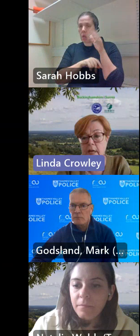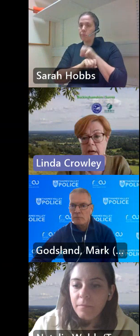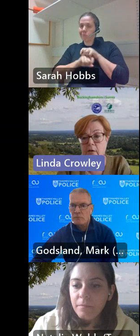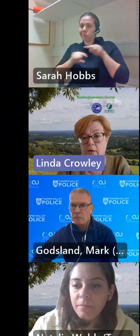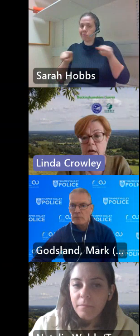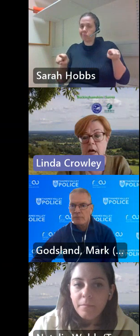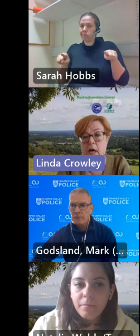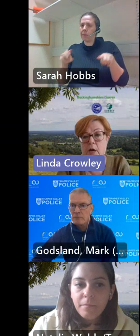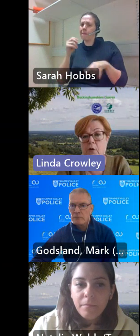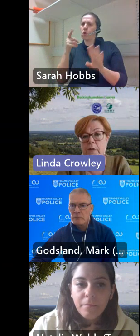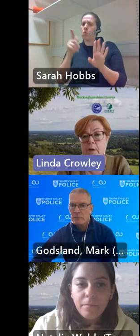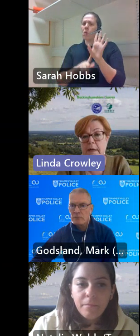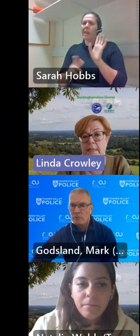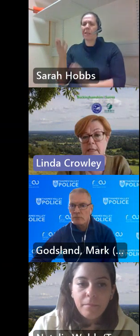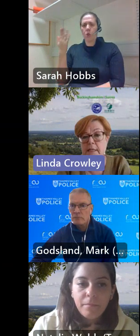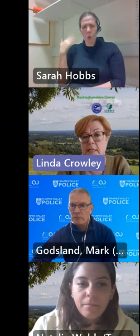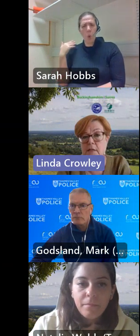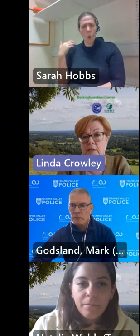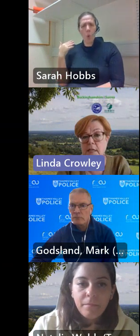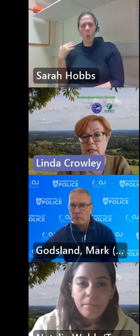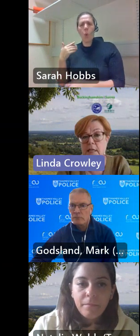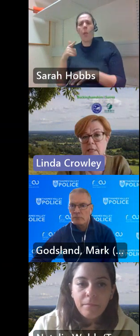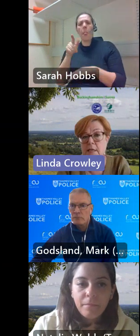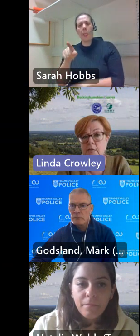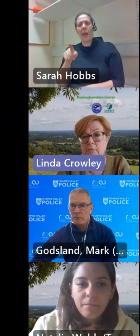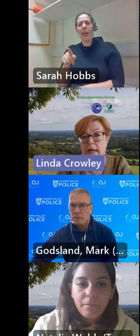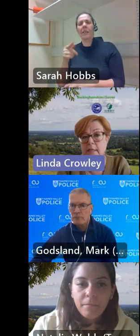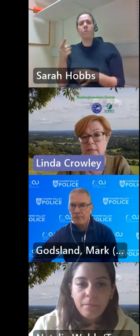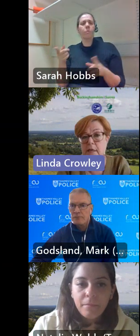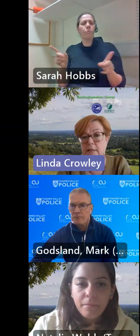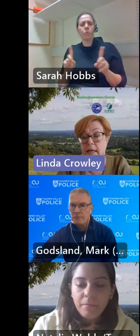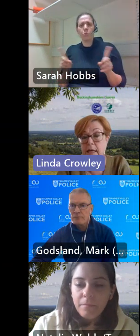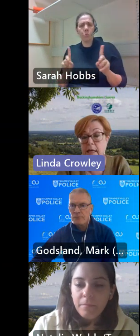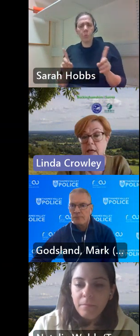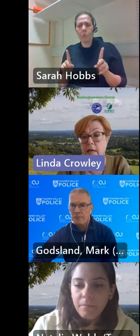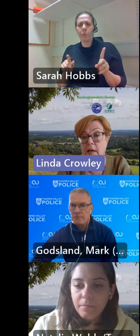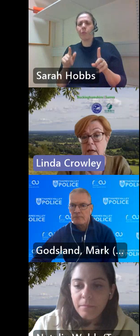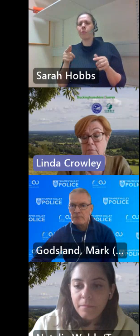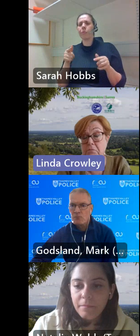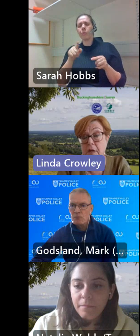ago now. And what that basically does is it makes,